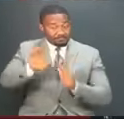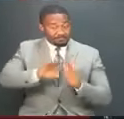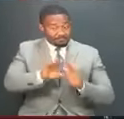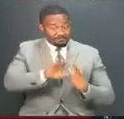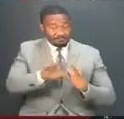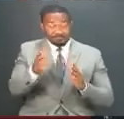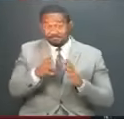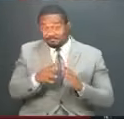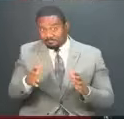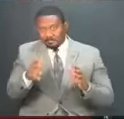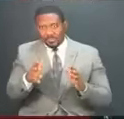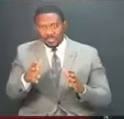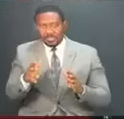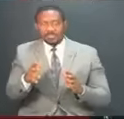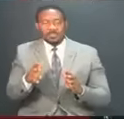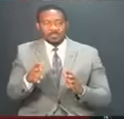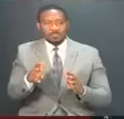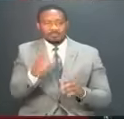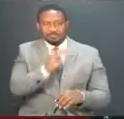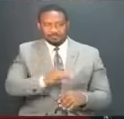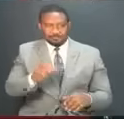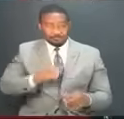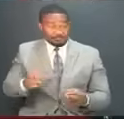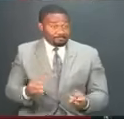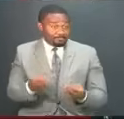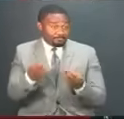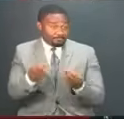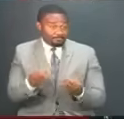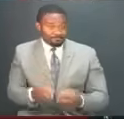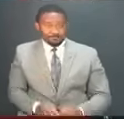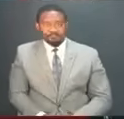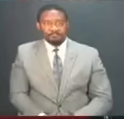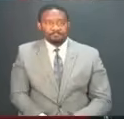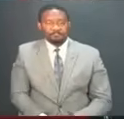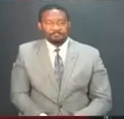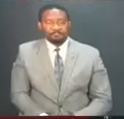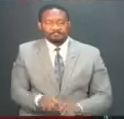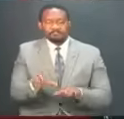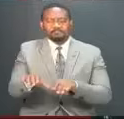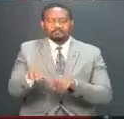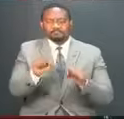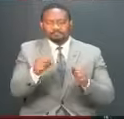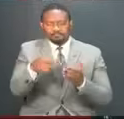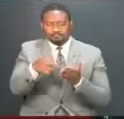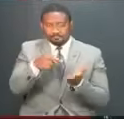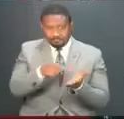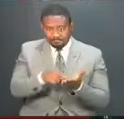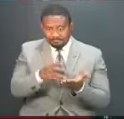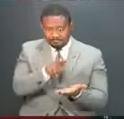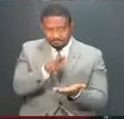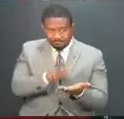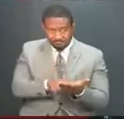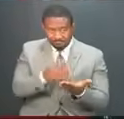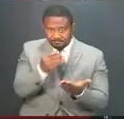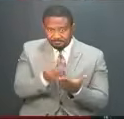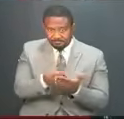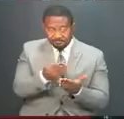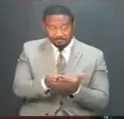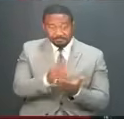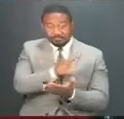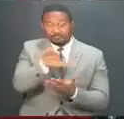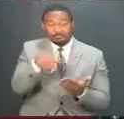Accordingly, the committee recommends to the House the adoption of this report and approval of the total sum